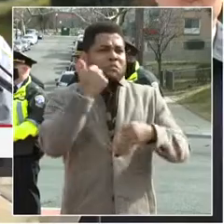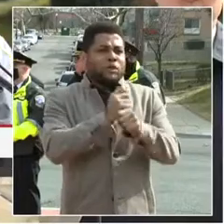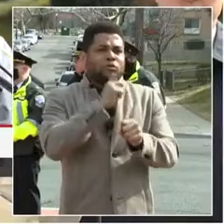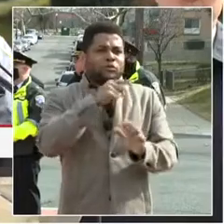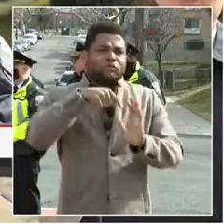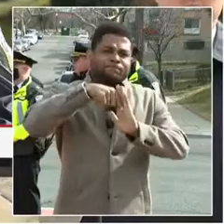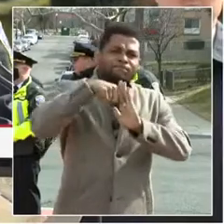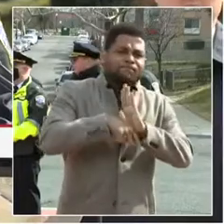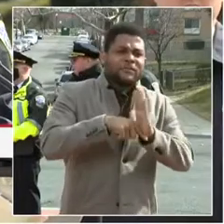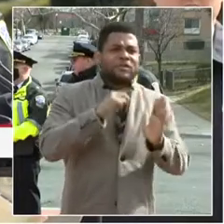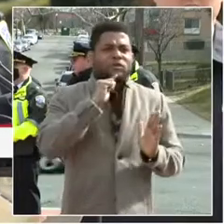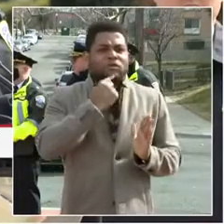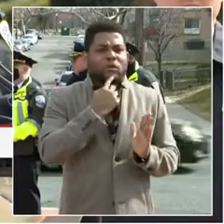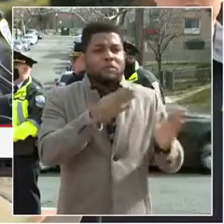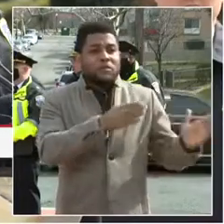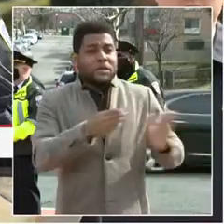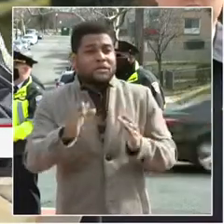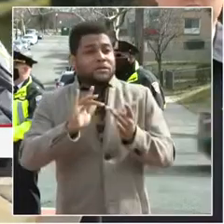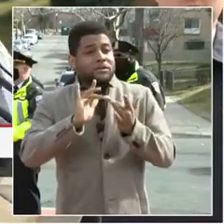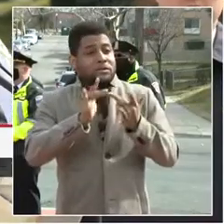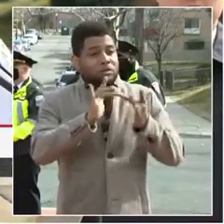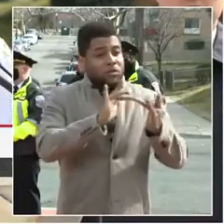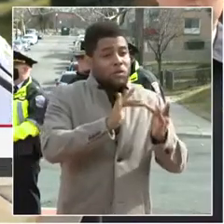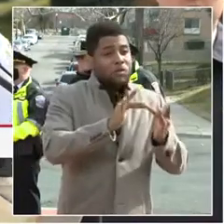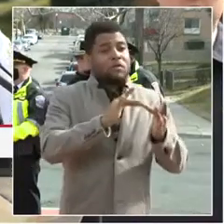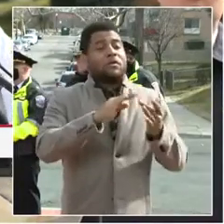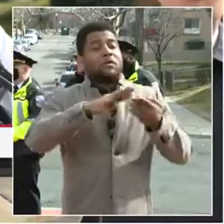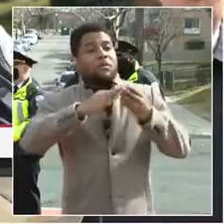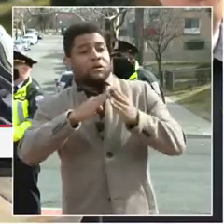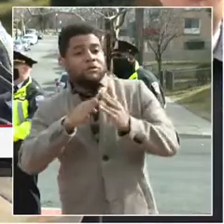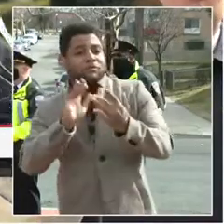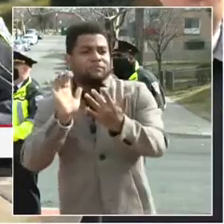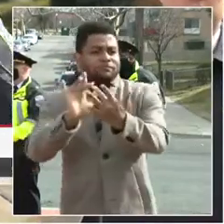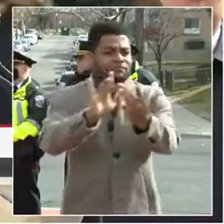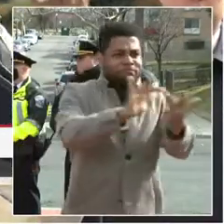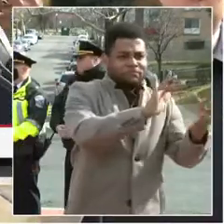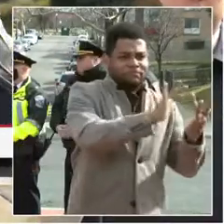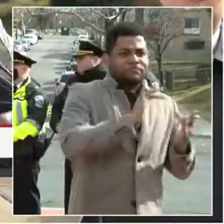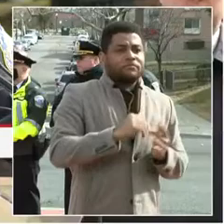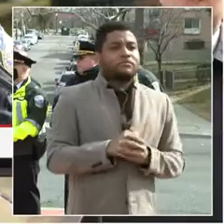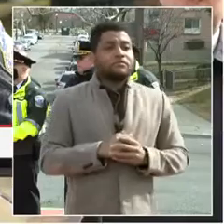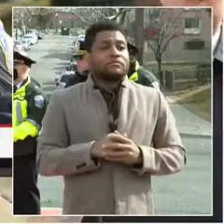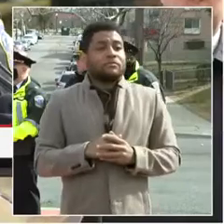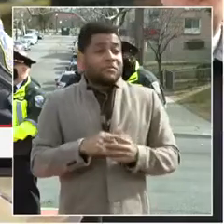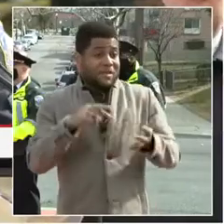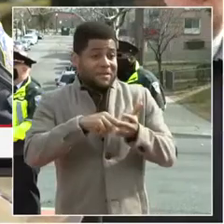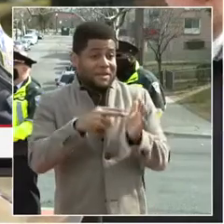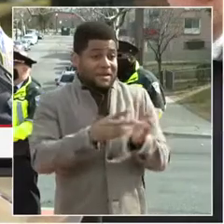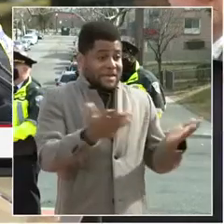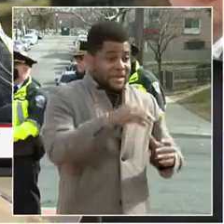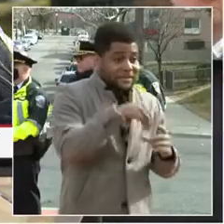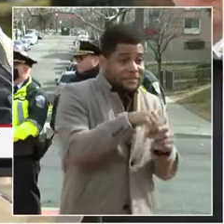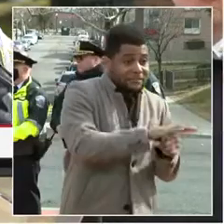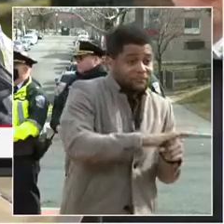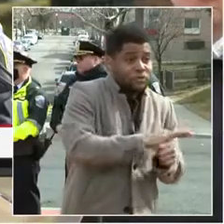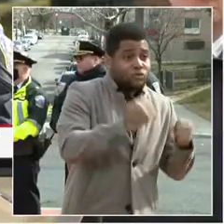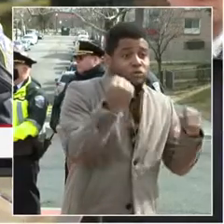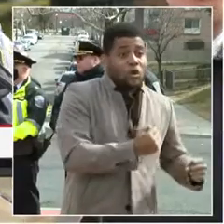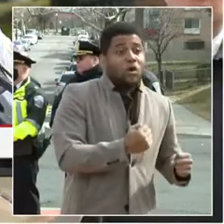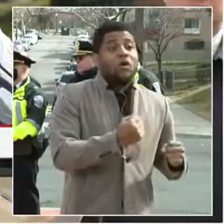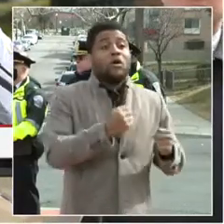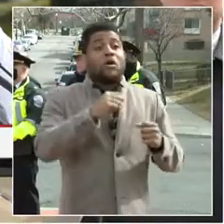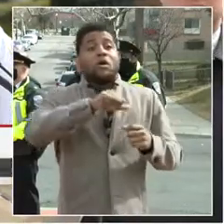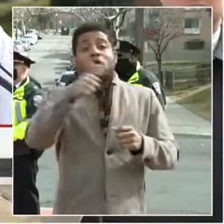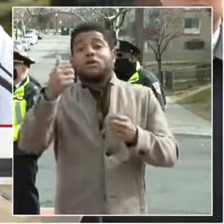and community outreach activities. So some may be wondering, in other communities, how do we plan to handle those? We still will